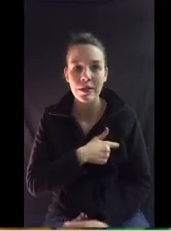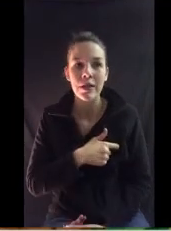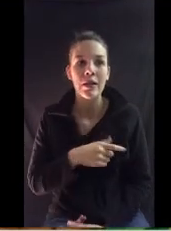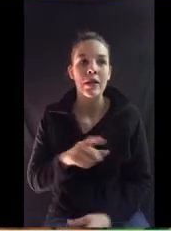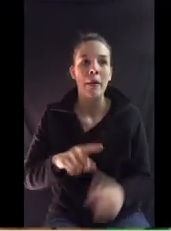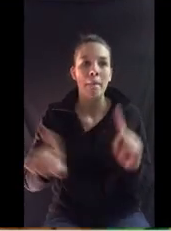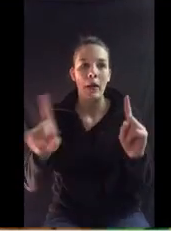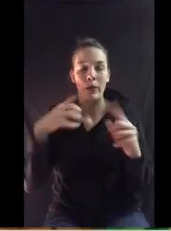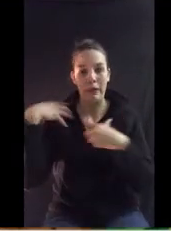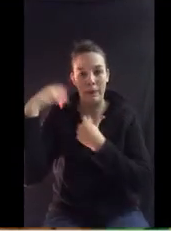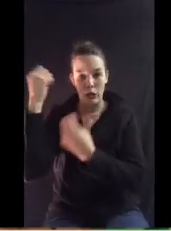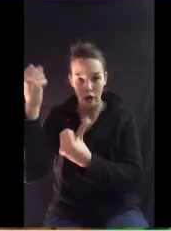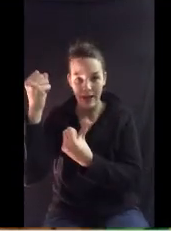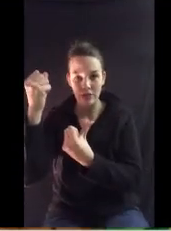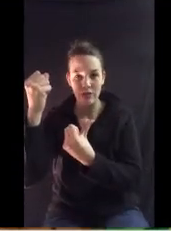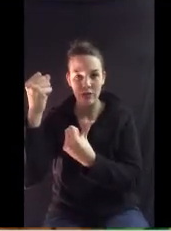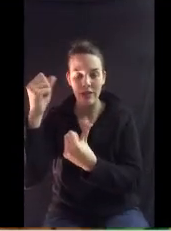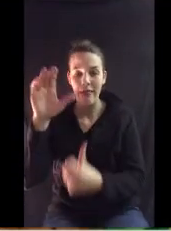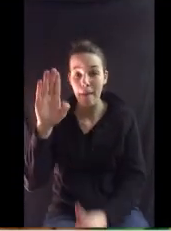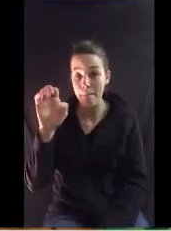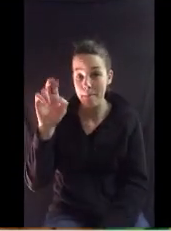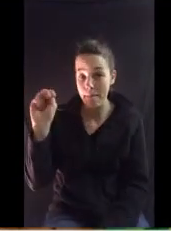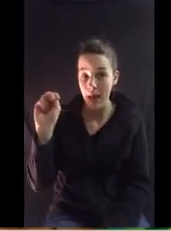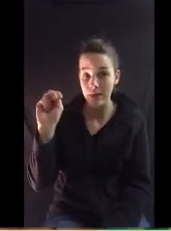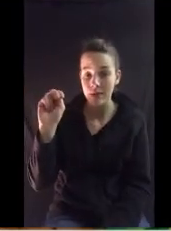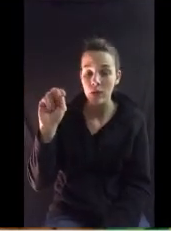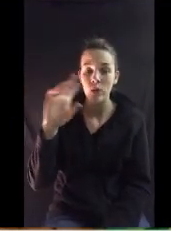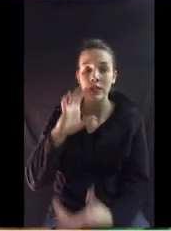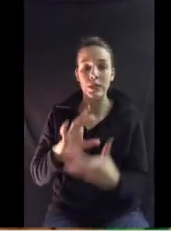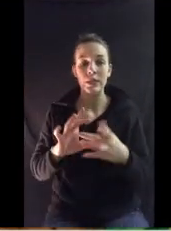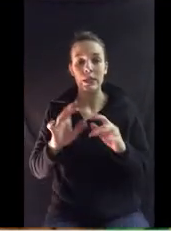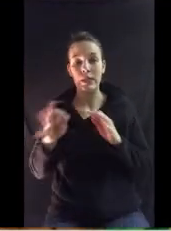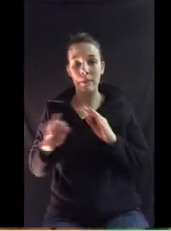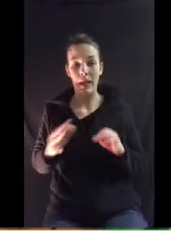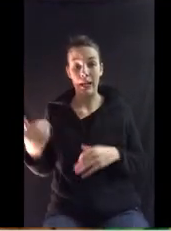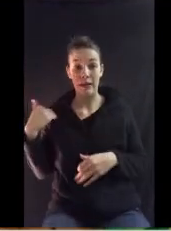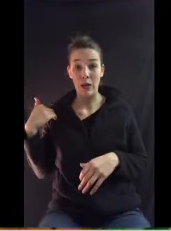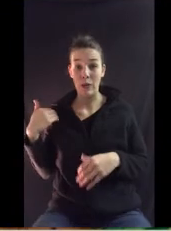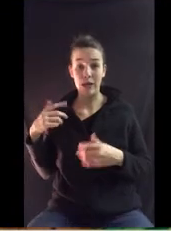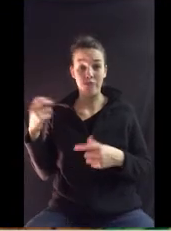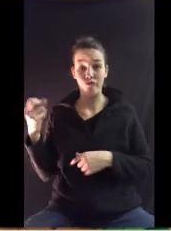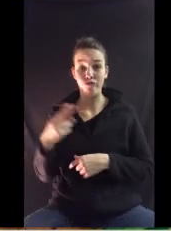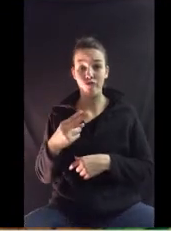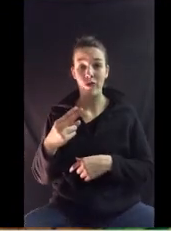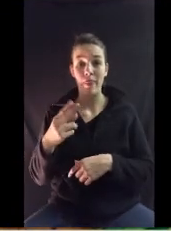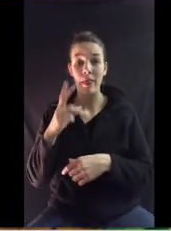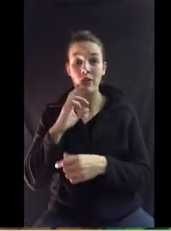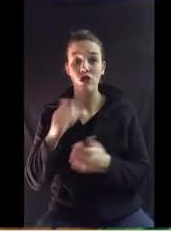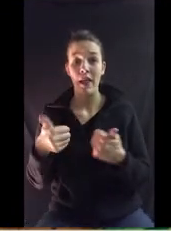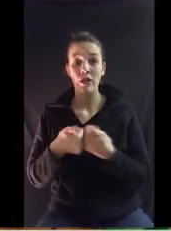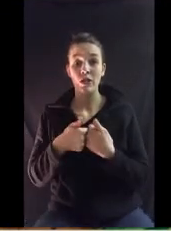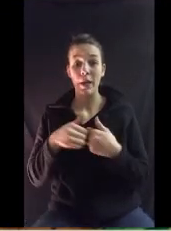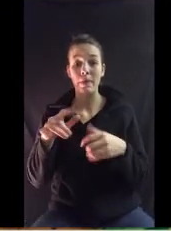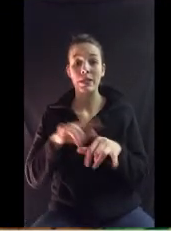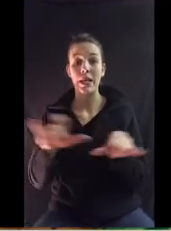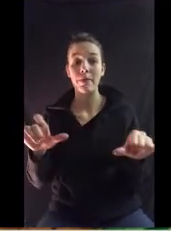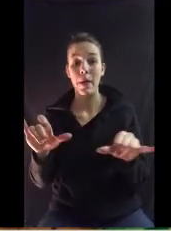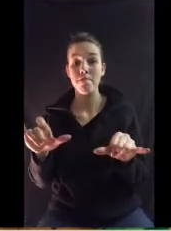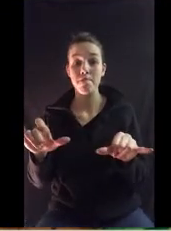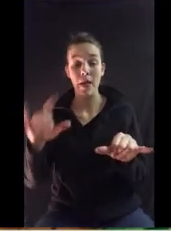really scare us, but we can be courageous, you know, like Ben was explaining to us, and be able to overcome those